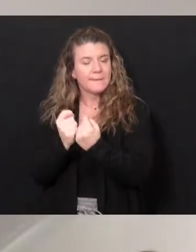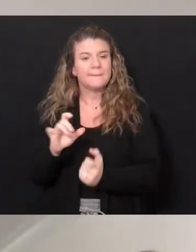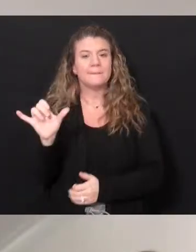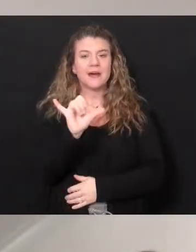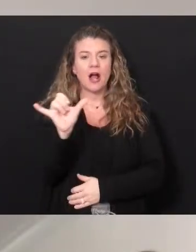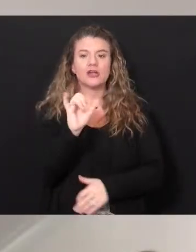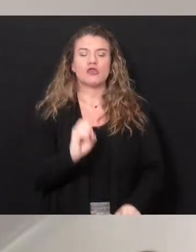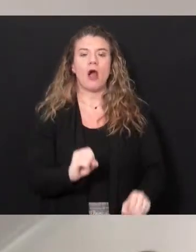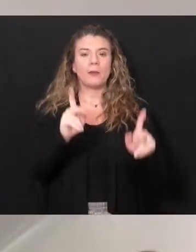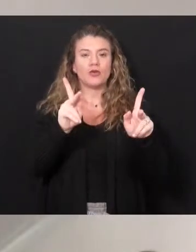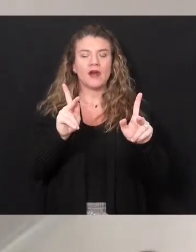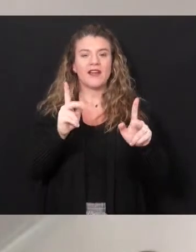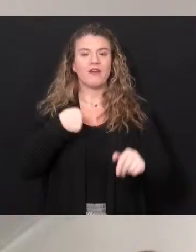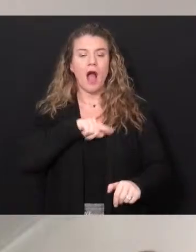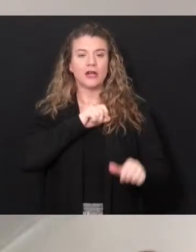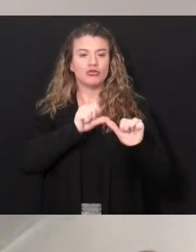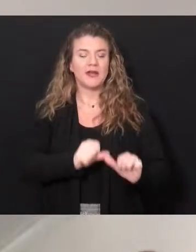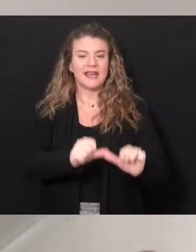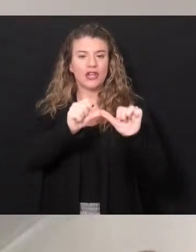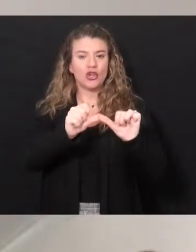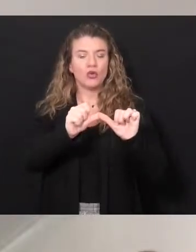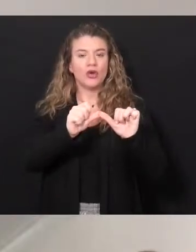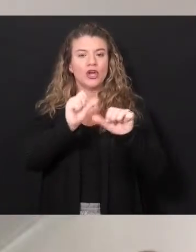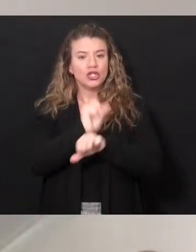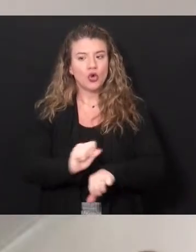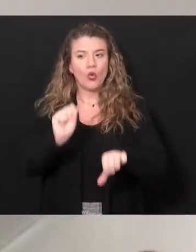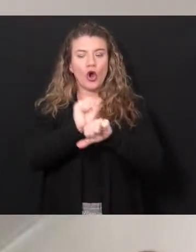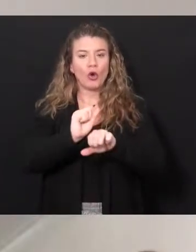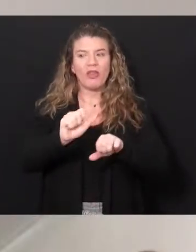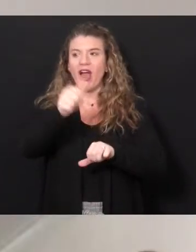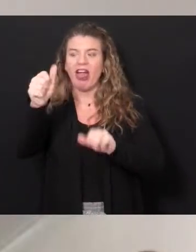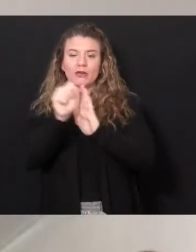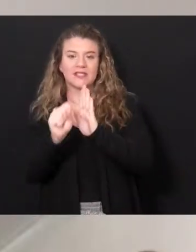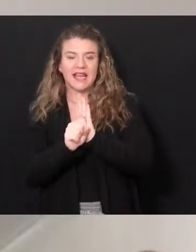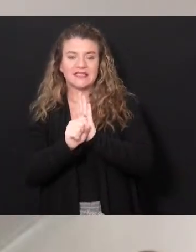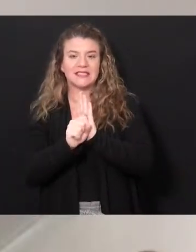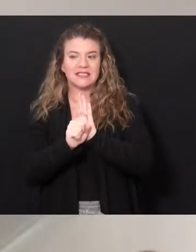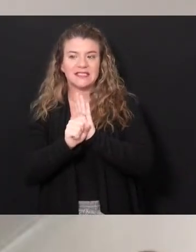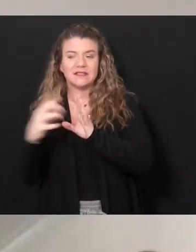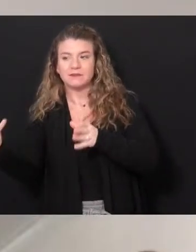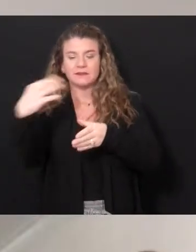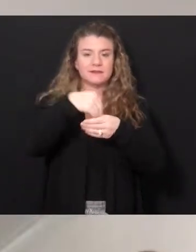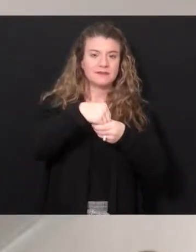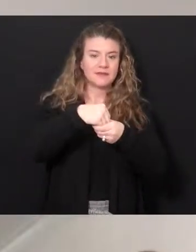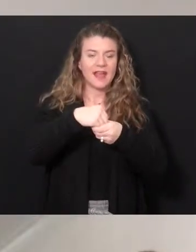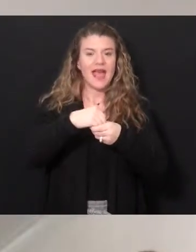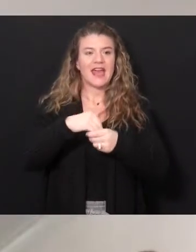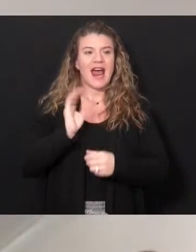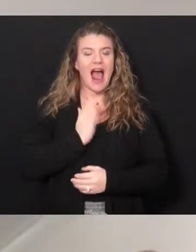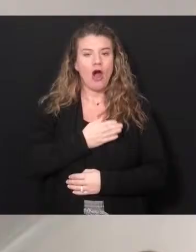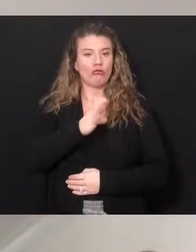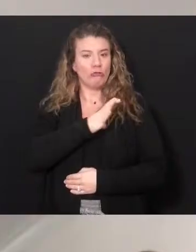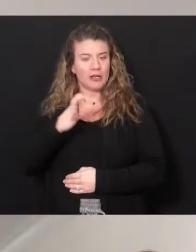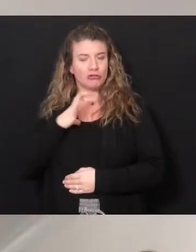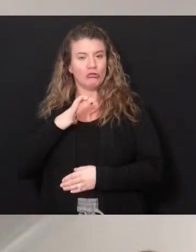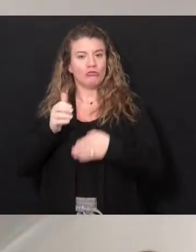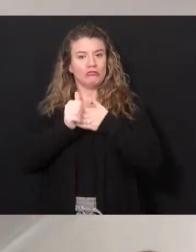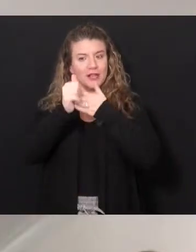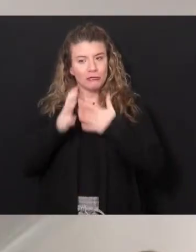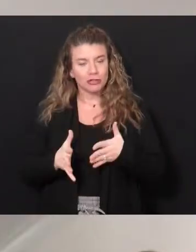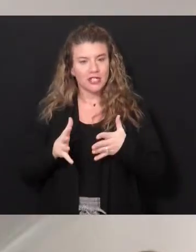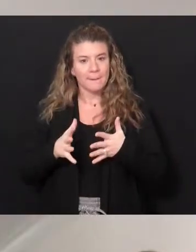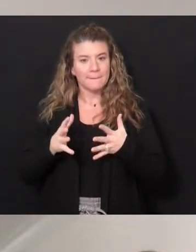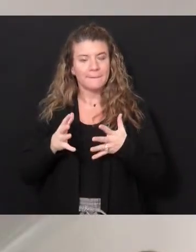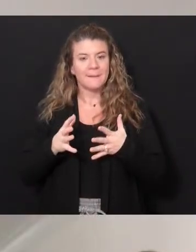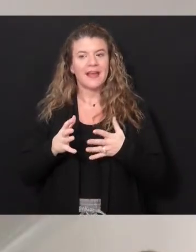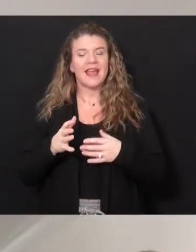it's an opportunity for us to continue to work with other states and with our congressional leadership as well